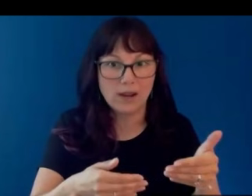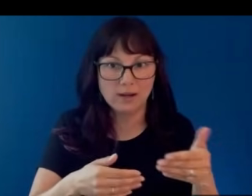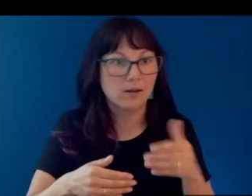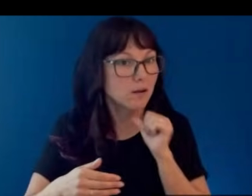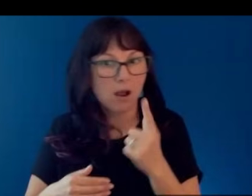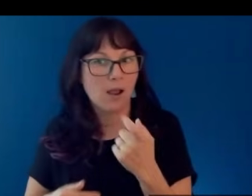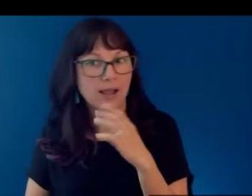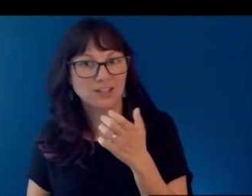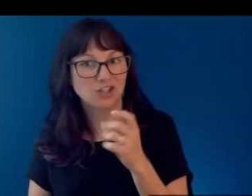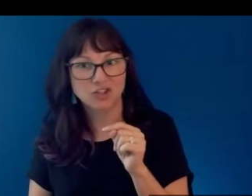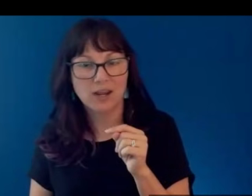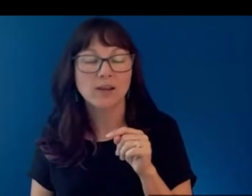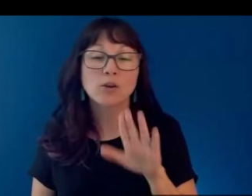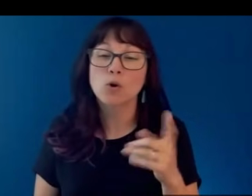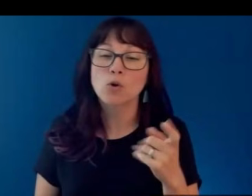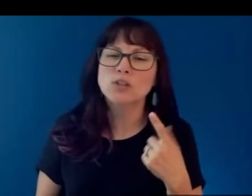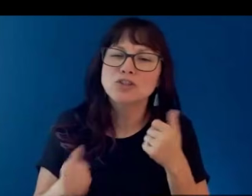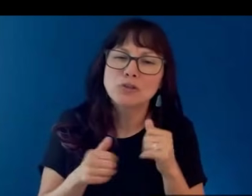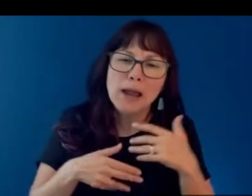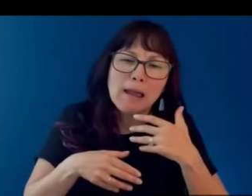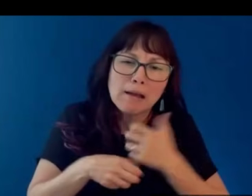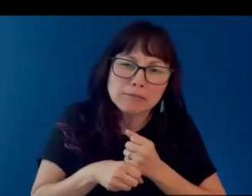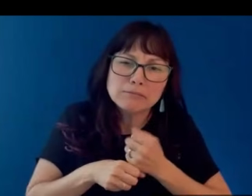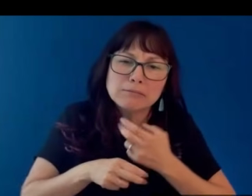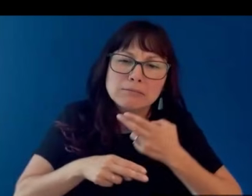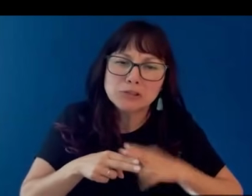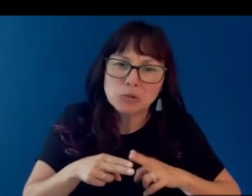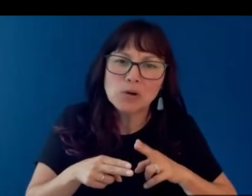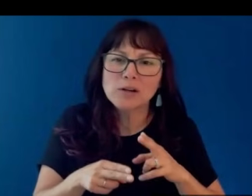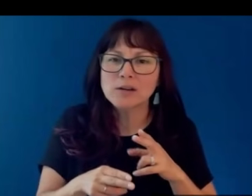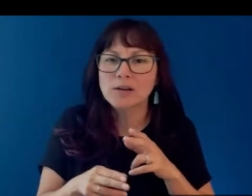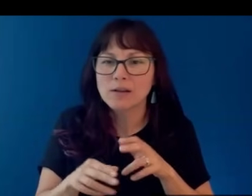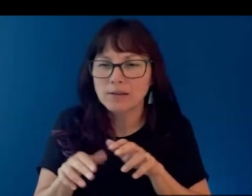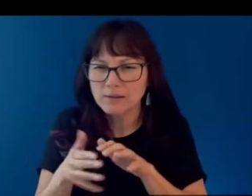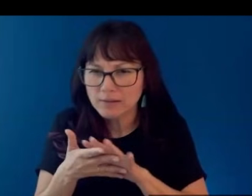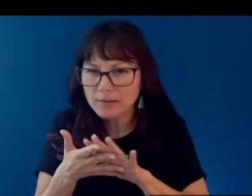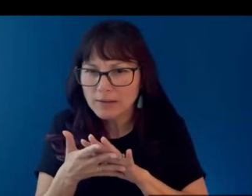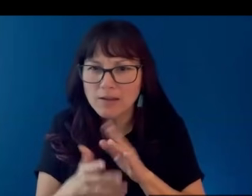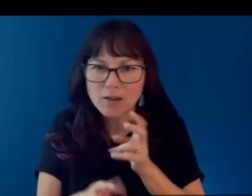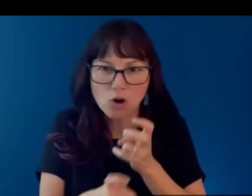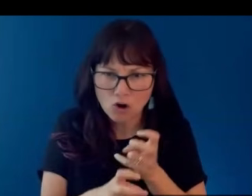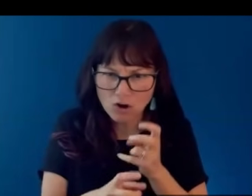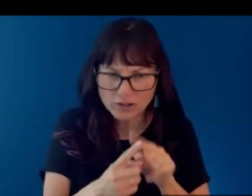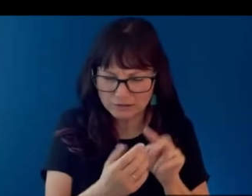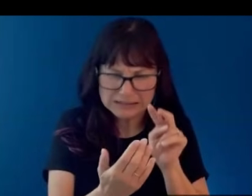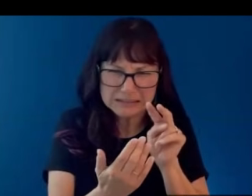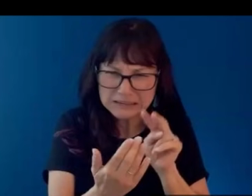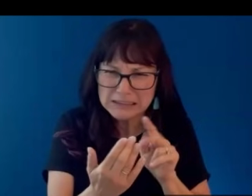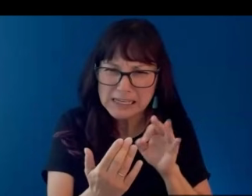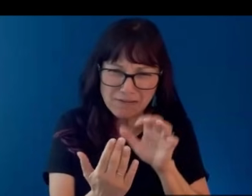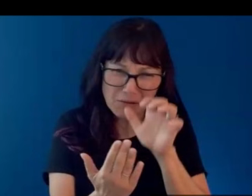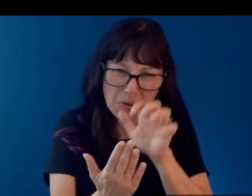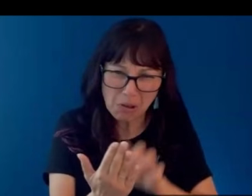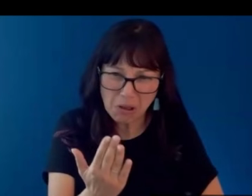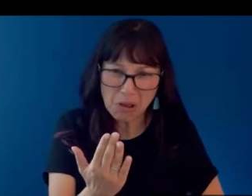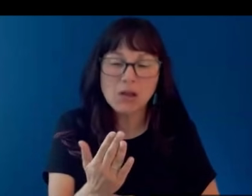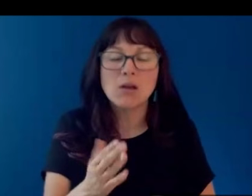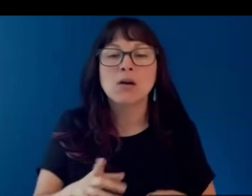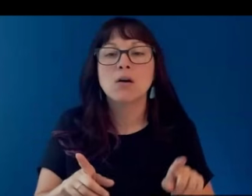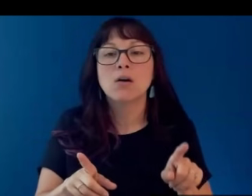short if possible. It's hard to go through a lot of questions when they're really long, and make sure they're